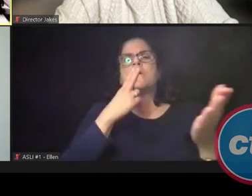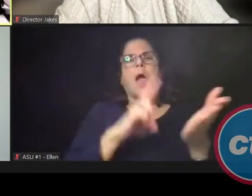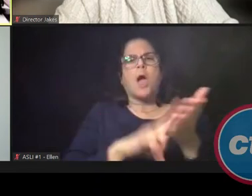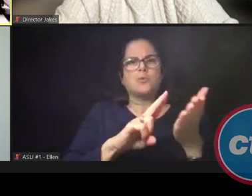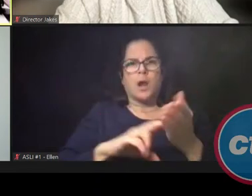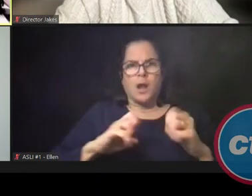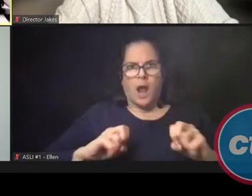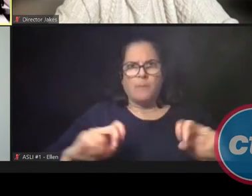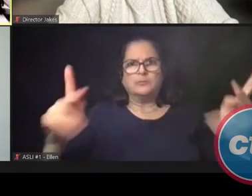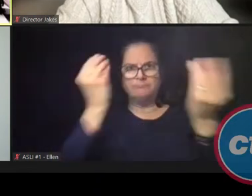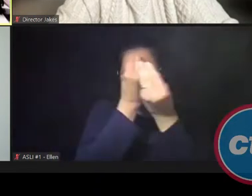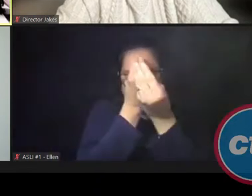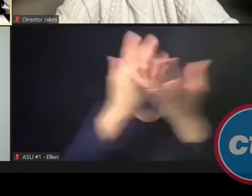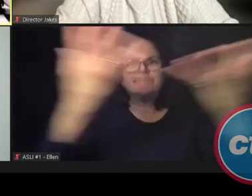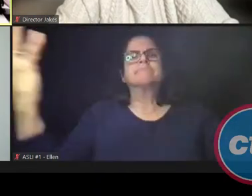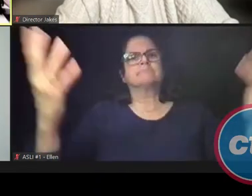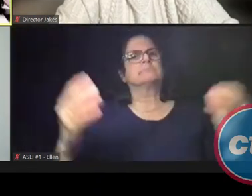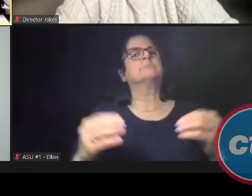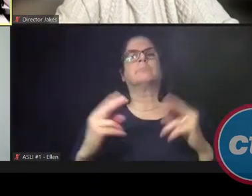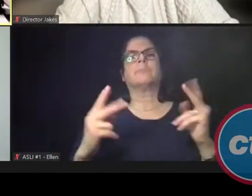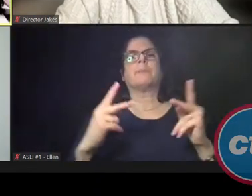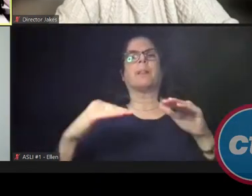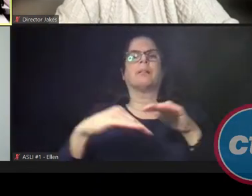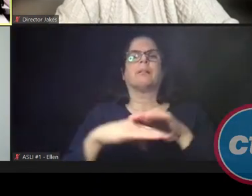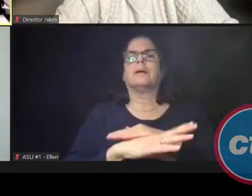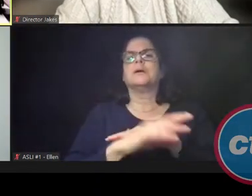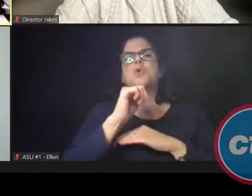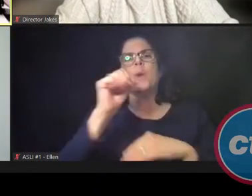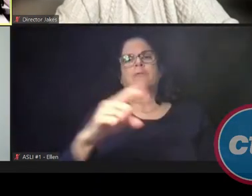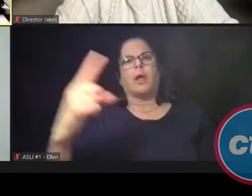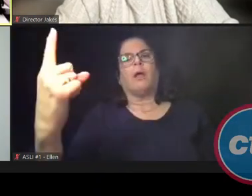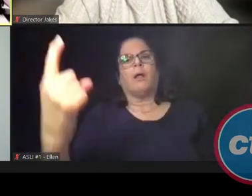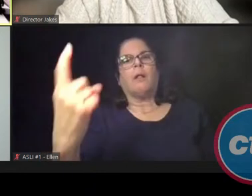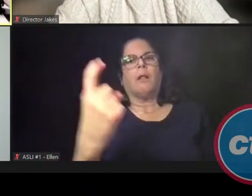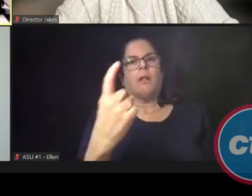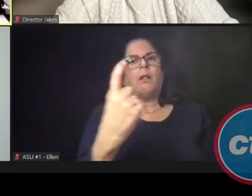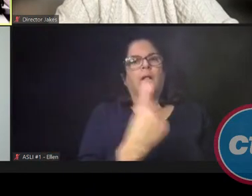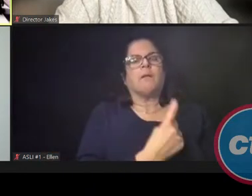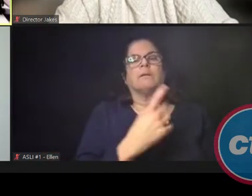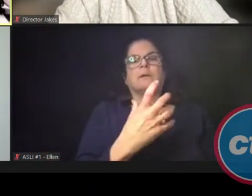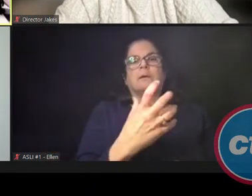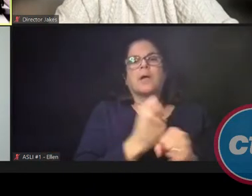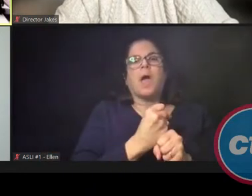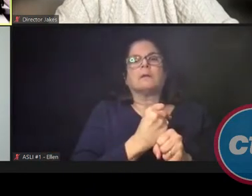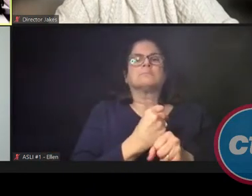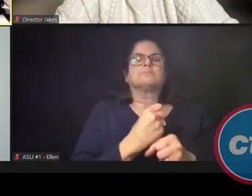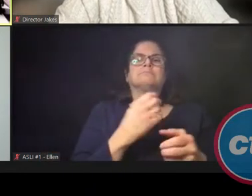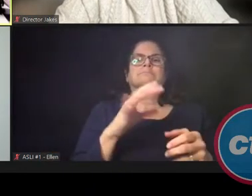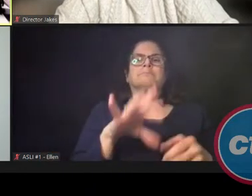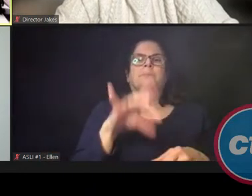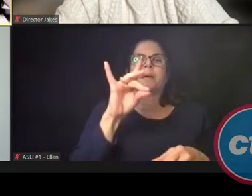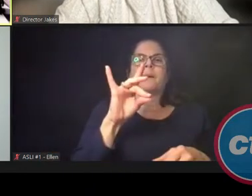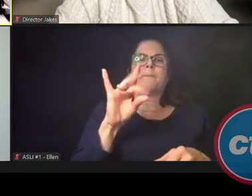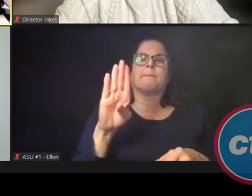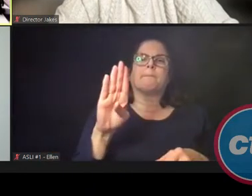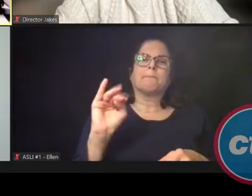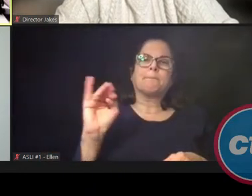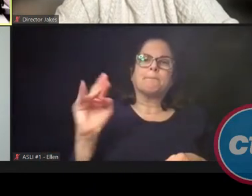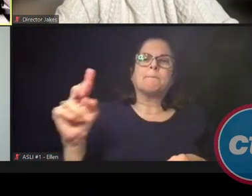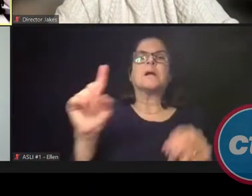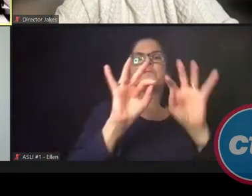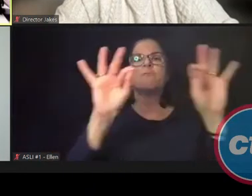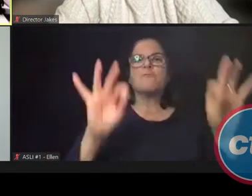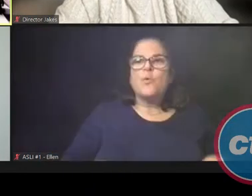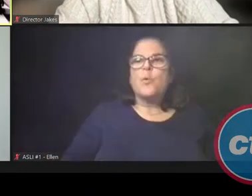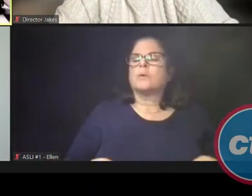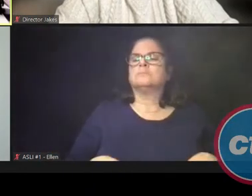more accessible. So again, they don't have to come into the office to pick up or drop off their bids when they're bidding on a